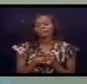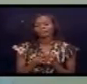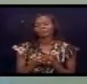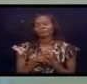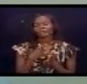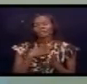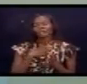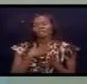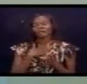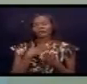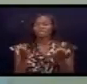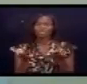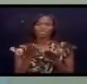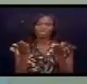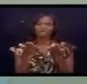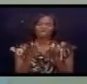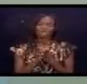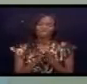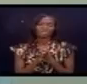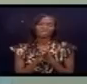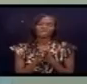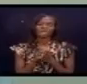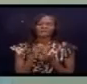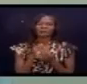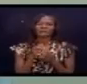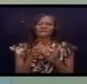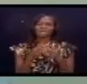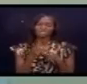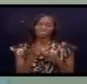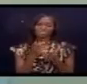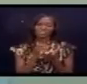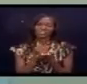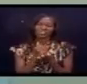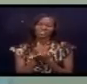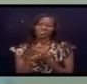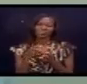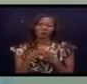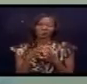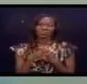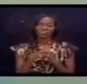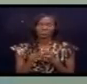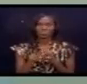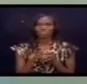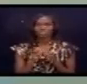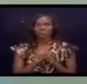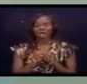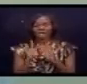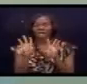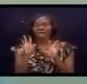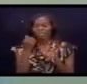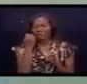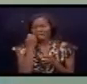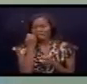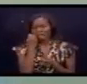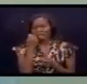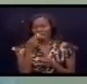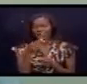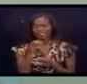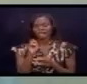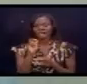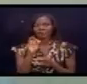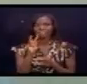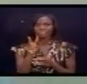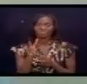us, the motivation is that circumcision reduces the risk of HIV transmission by 60%. So we